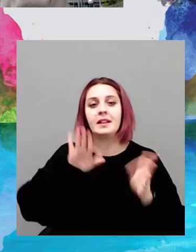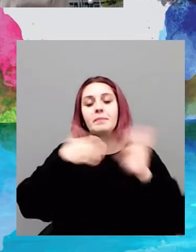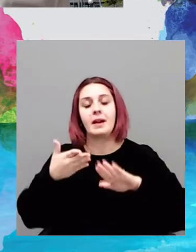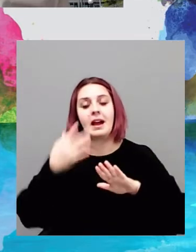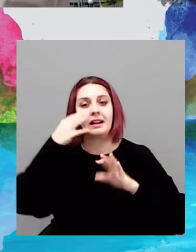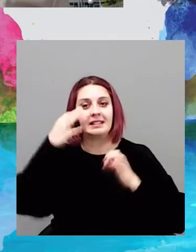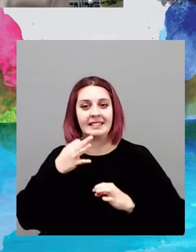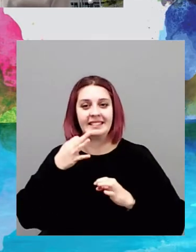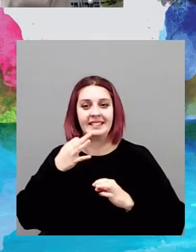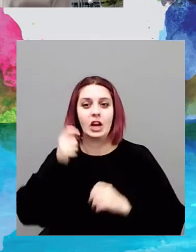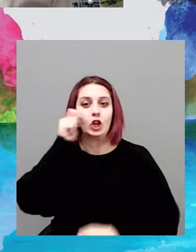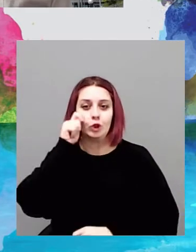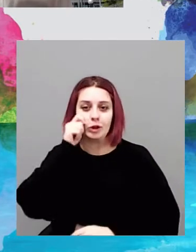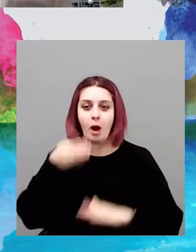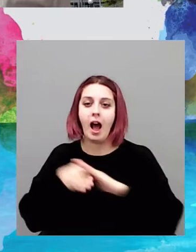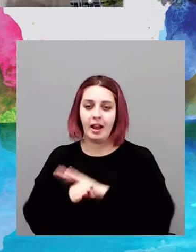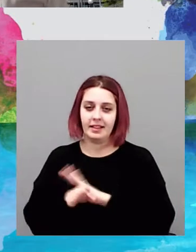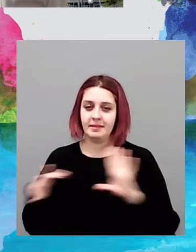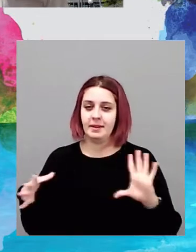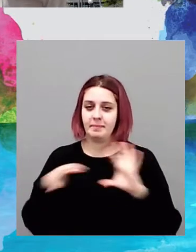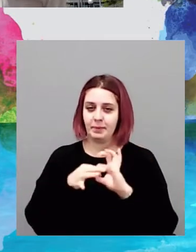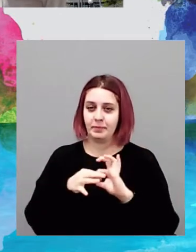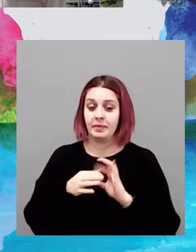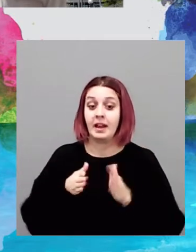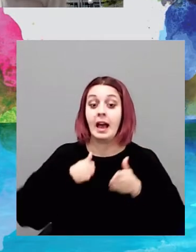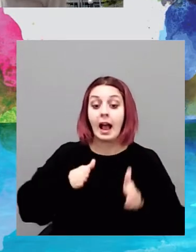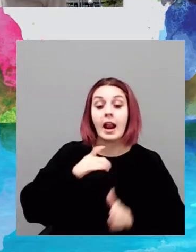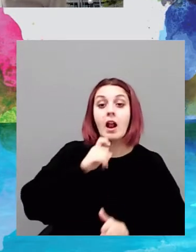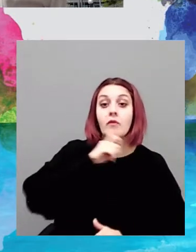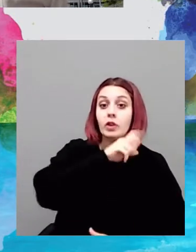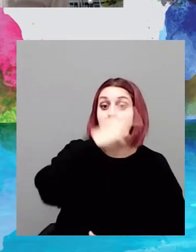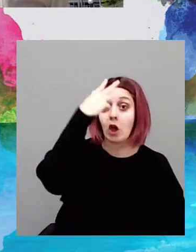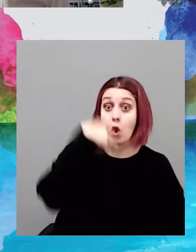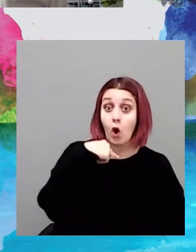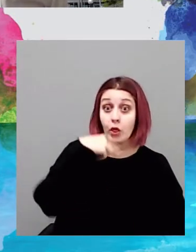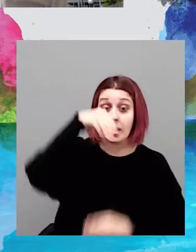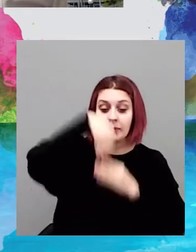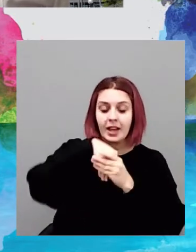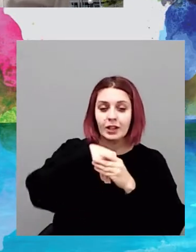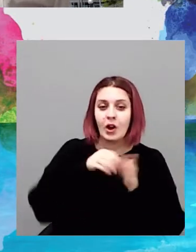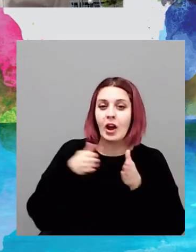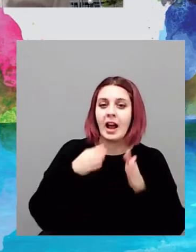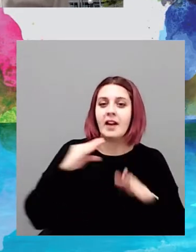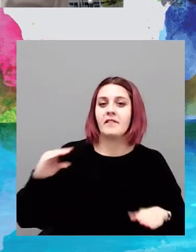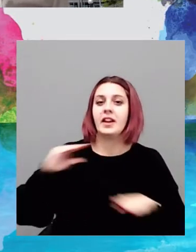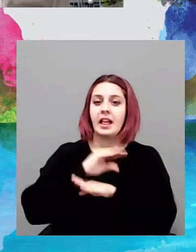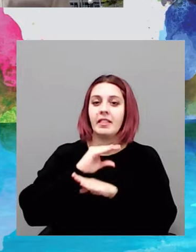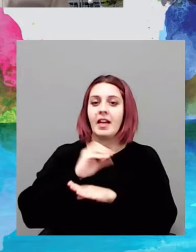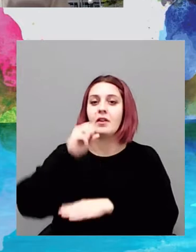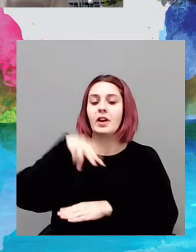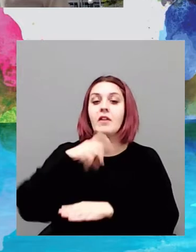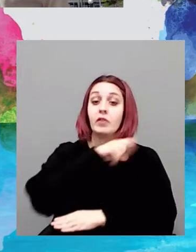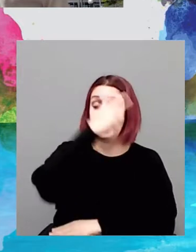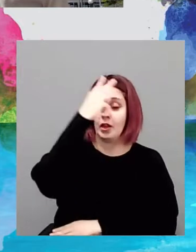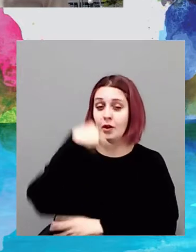online training for all people and to train professionals in accessible tourism. Now, the Onte channel is financed